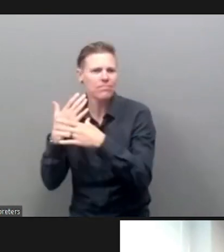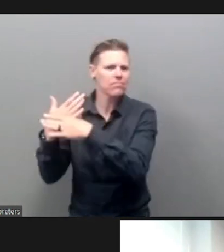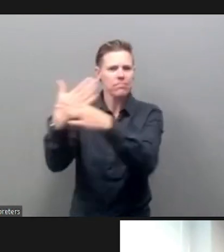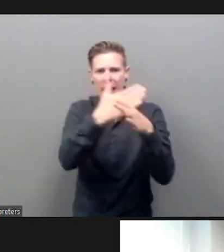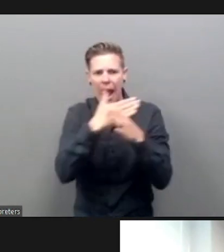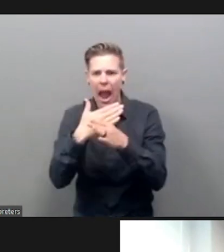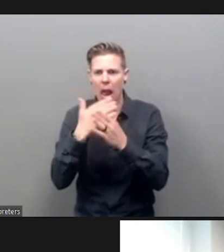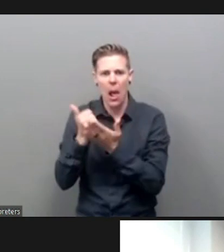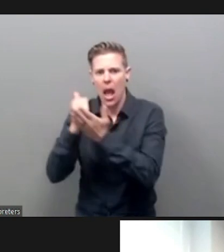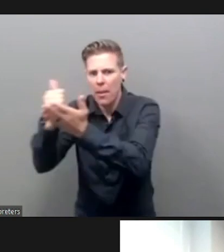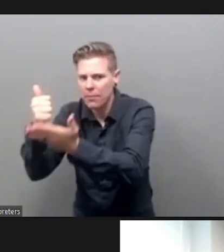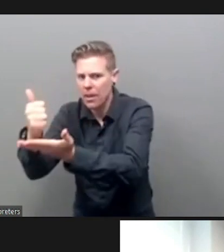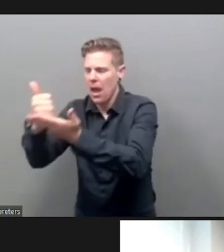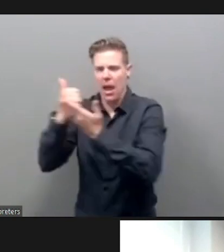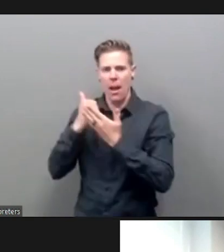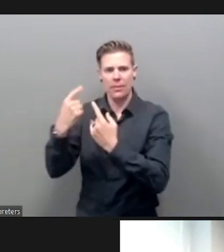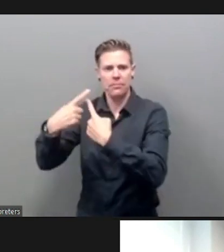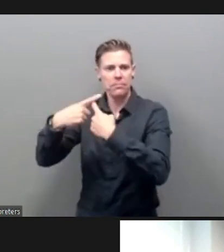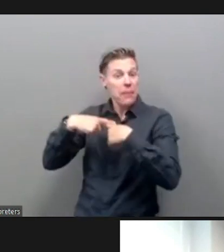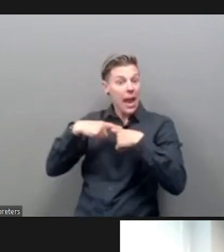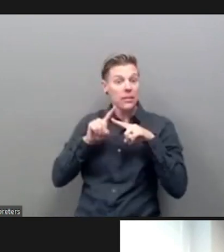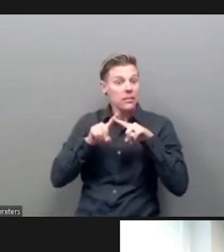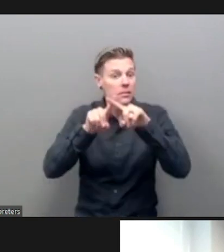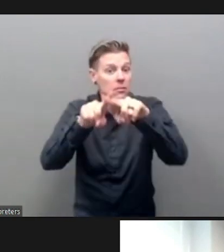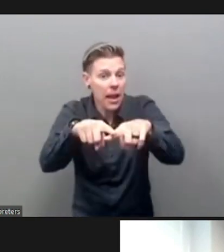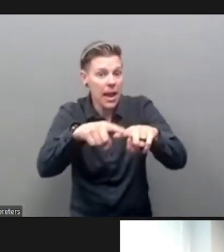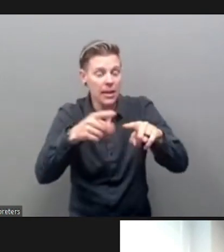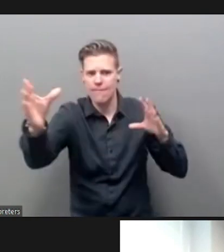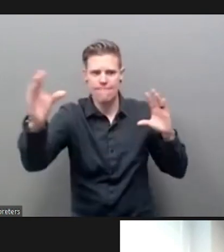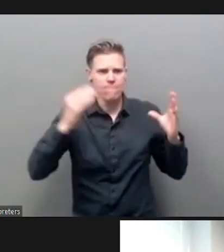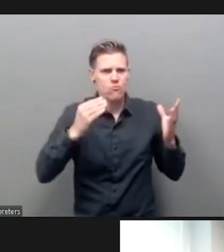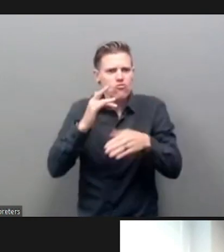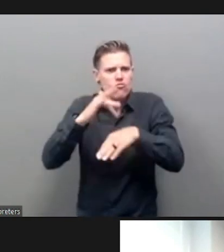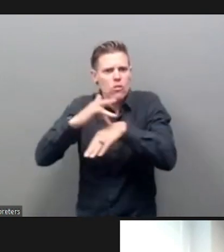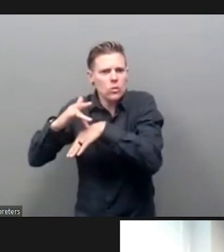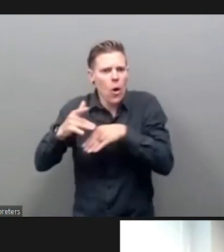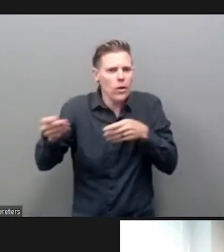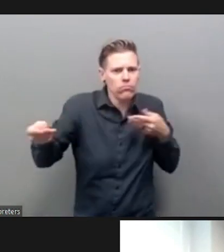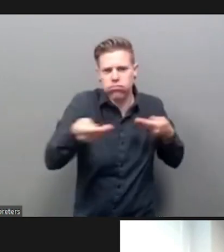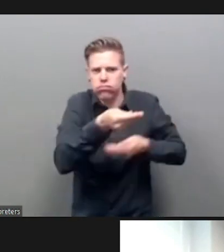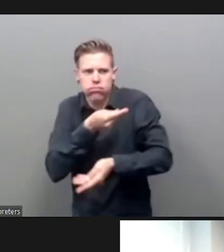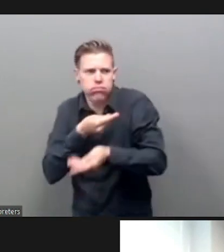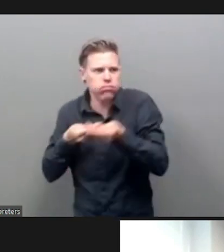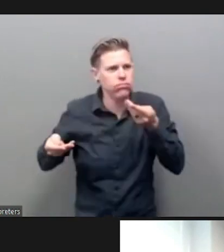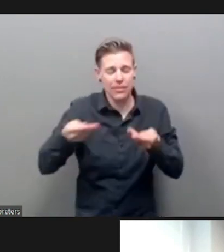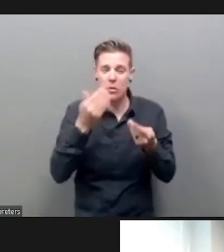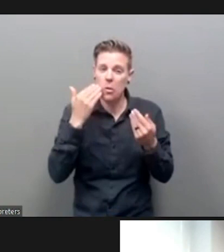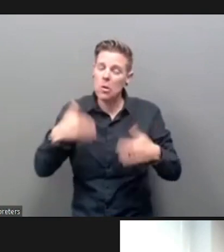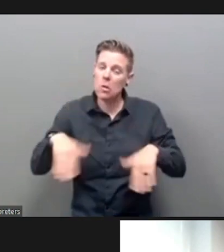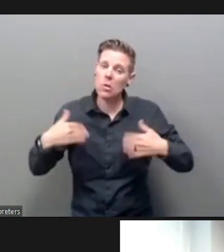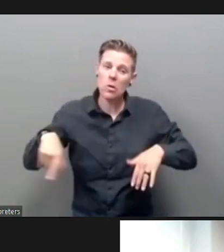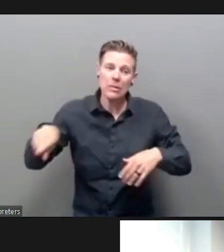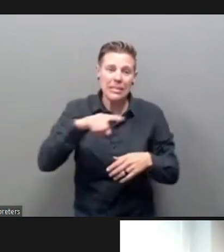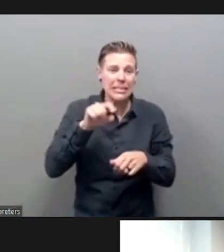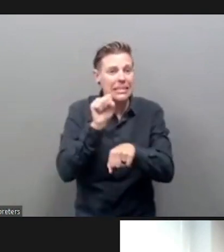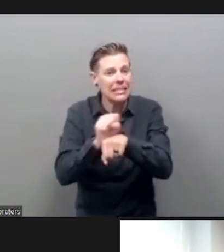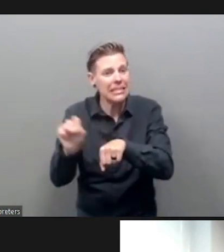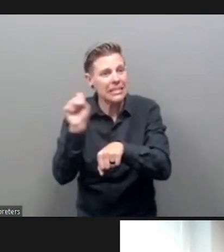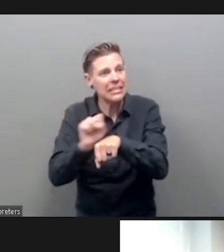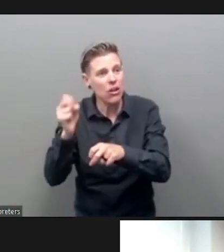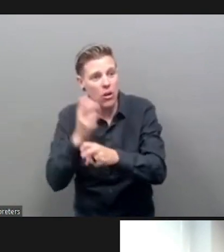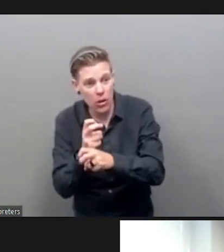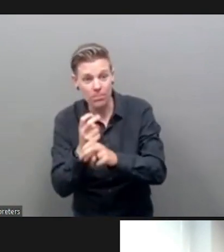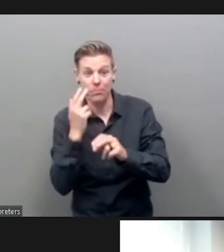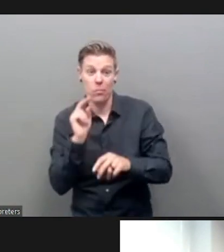overwhelming spontaneous volume in the Northwest, and they call us and say, hey, can you help us? And we transfer some patients